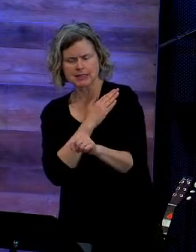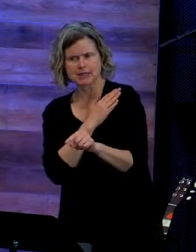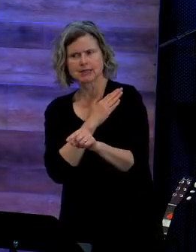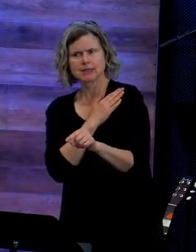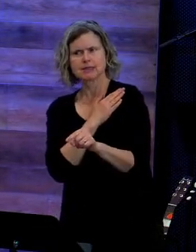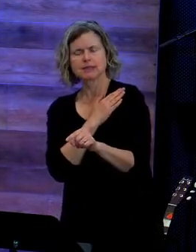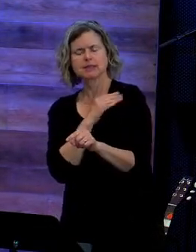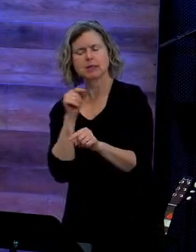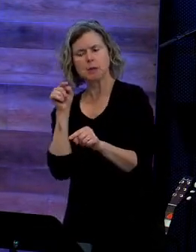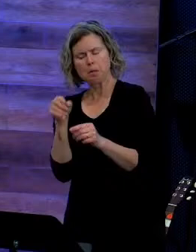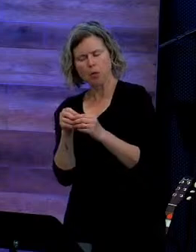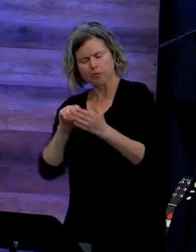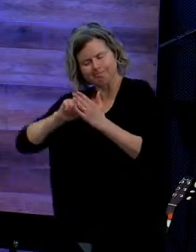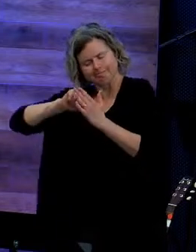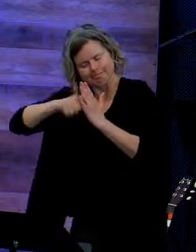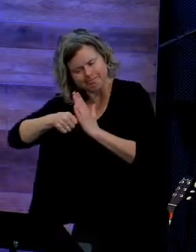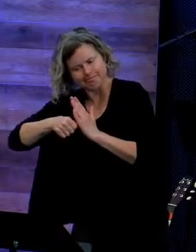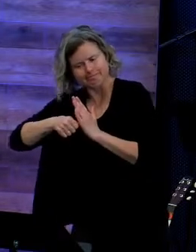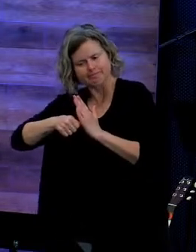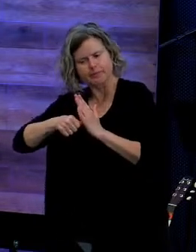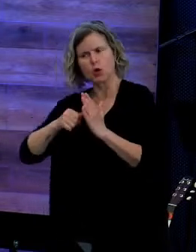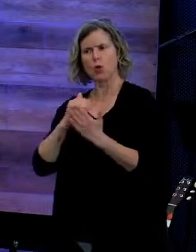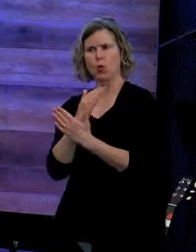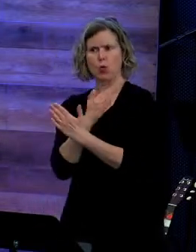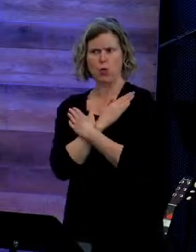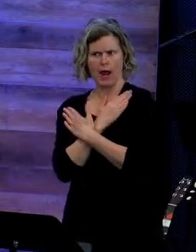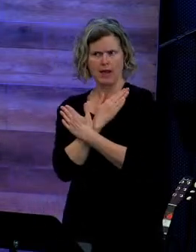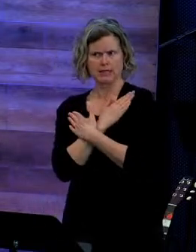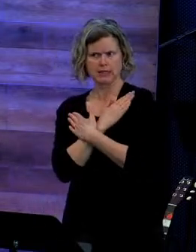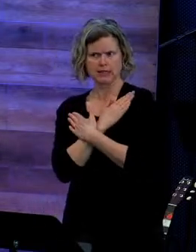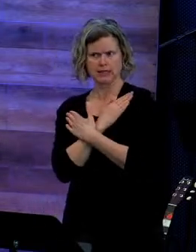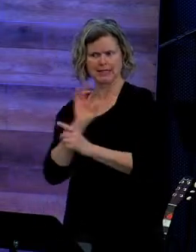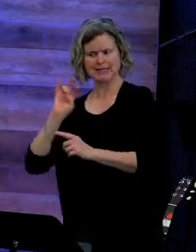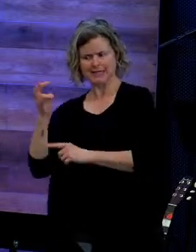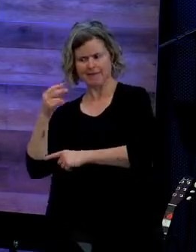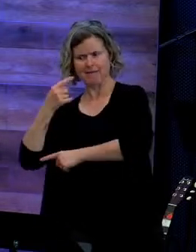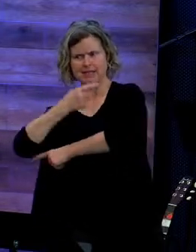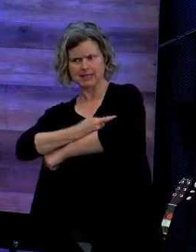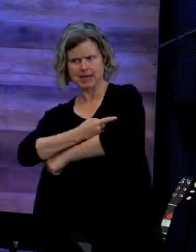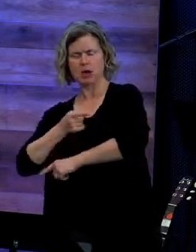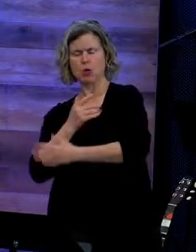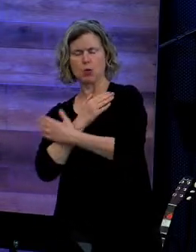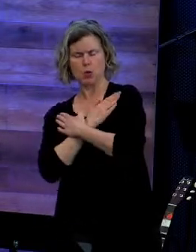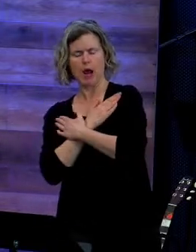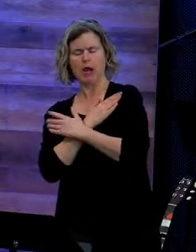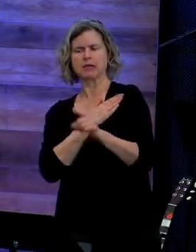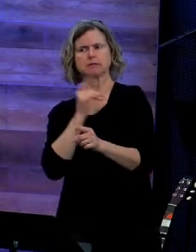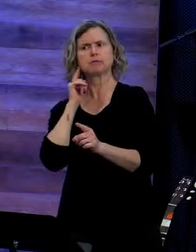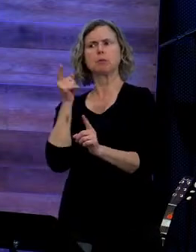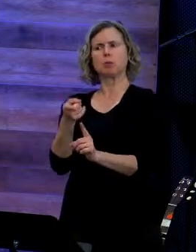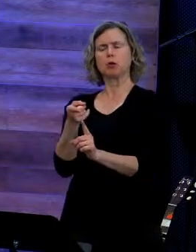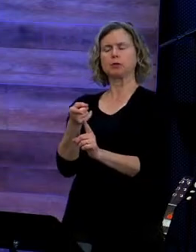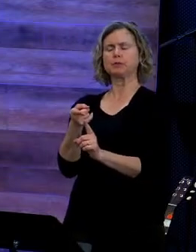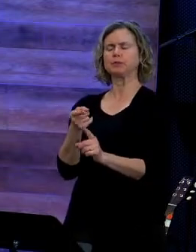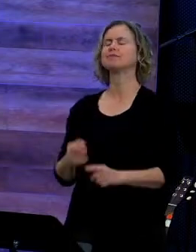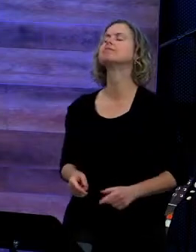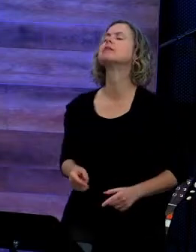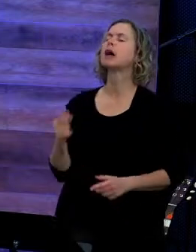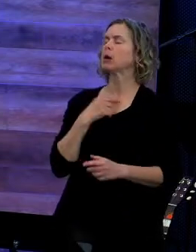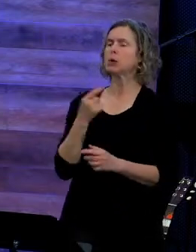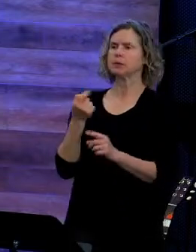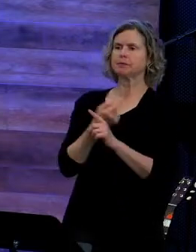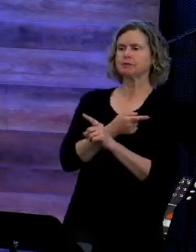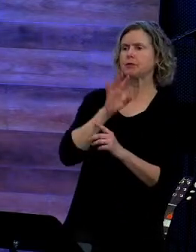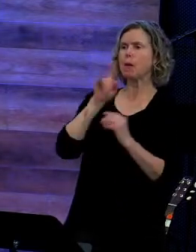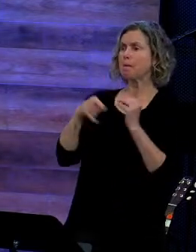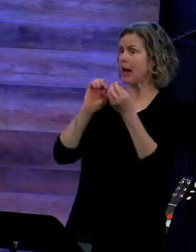So, a quick word about numbers in the Bible before we go any further. So, you'll sometimes find weird Christians on